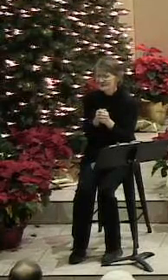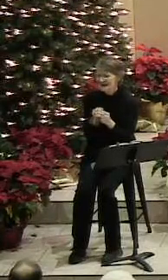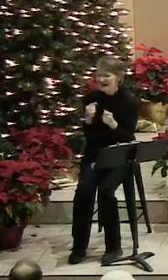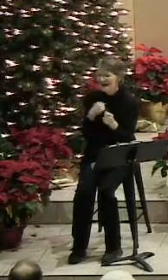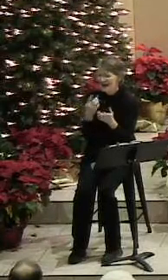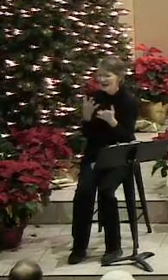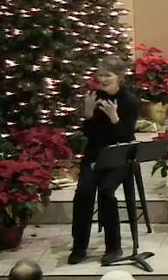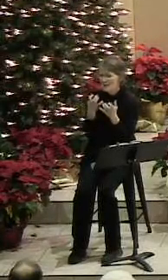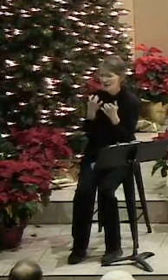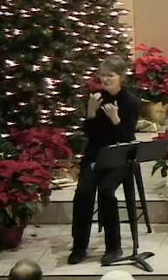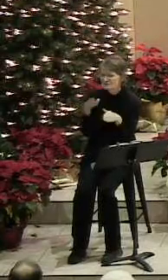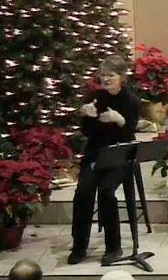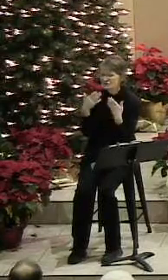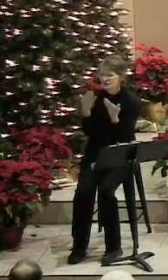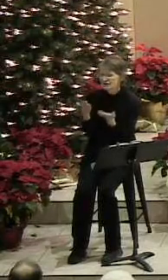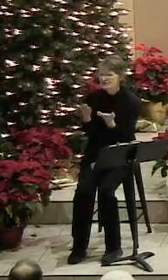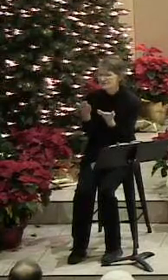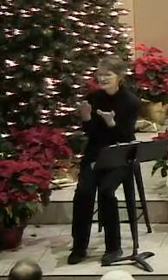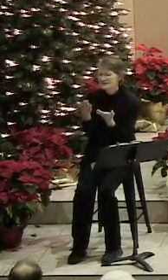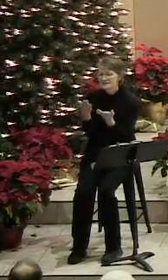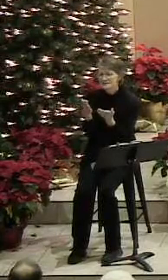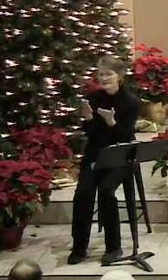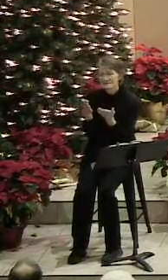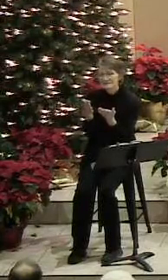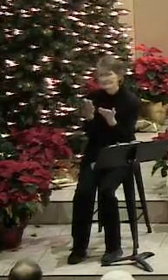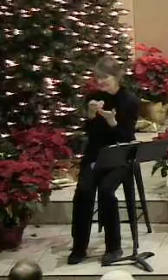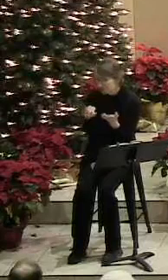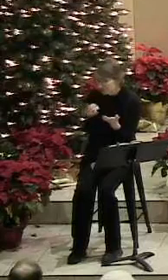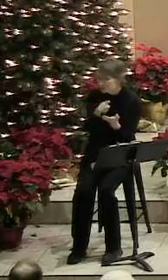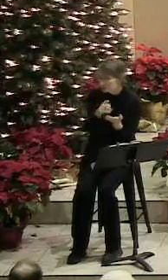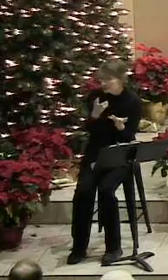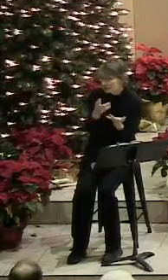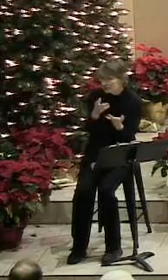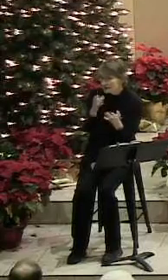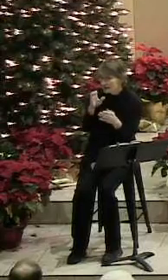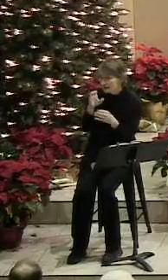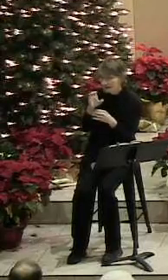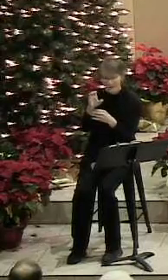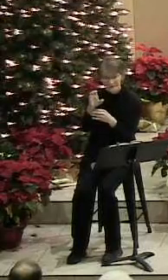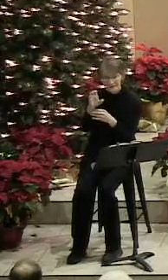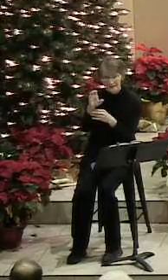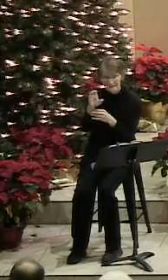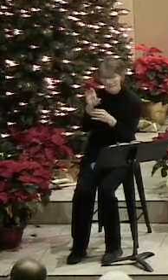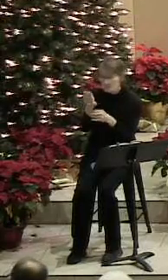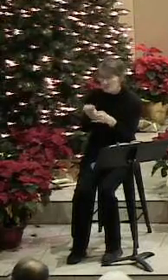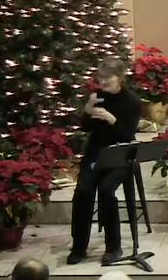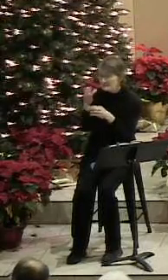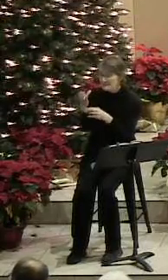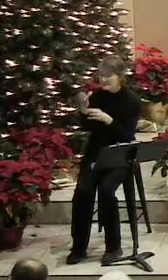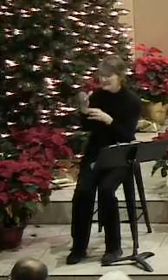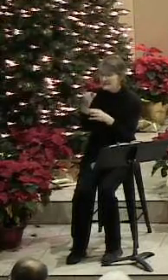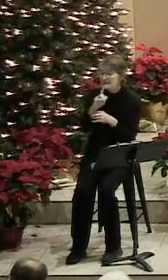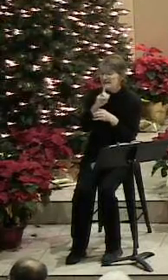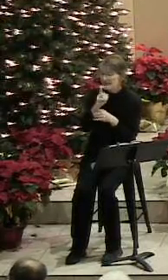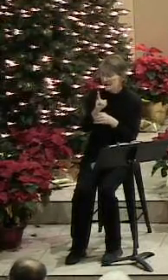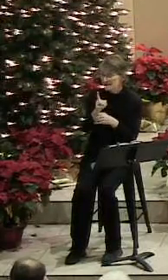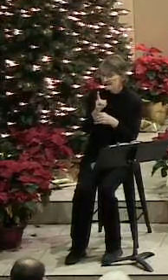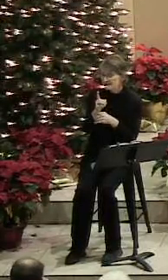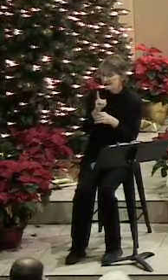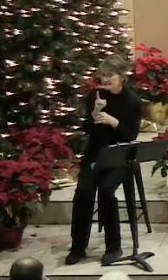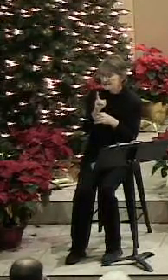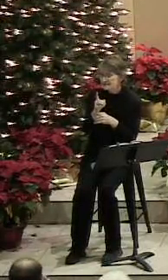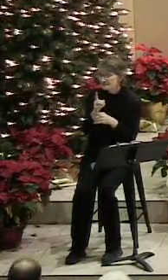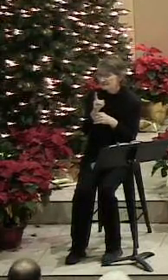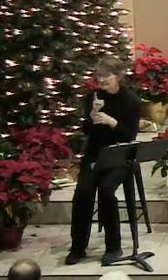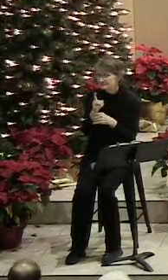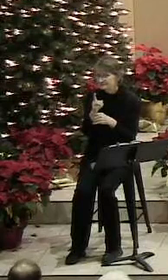I want to suggest that Christmas is humanity's new year. Christmas is humanity's